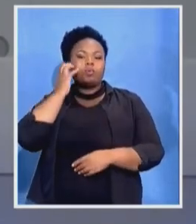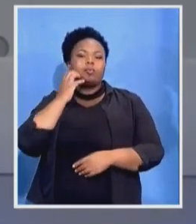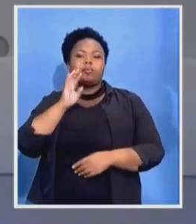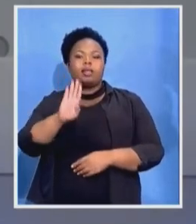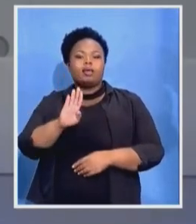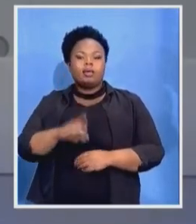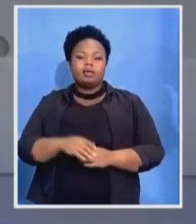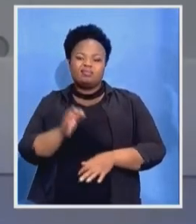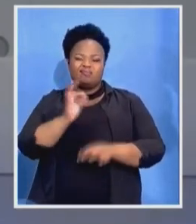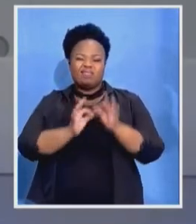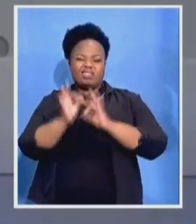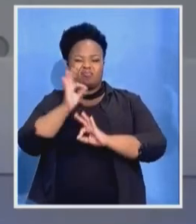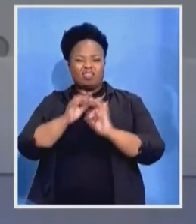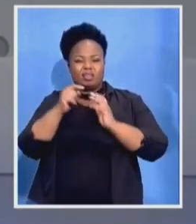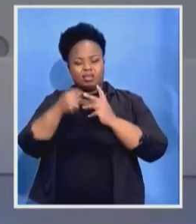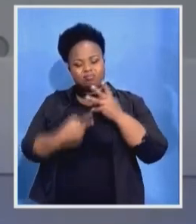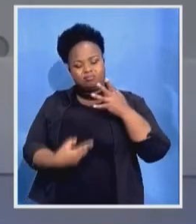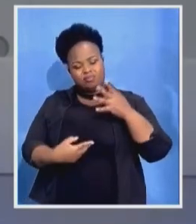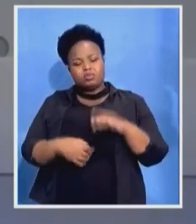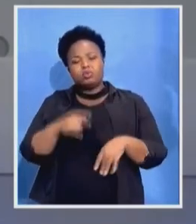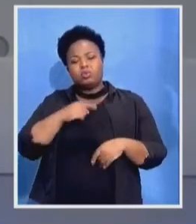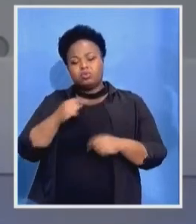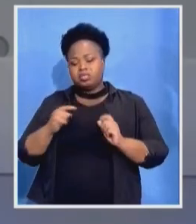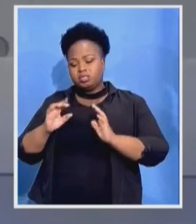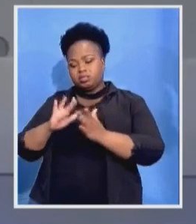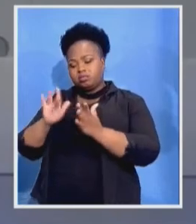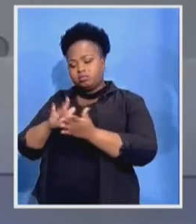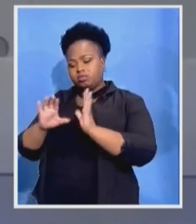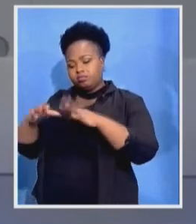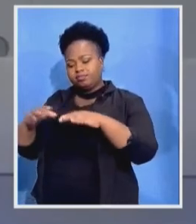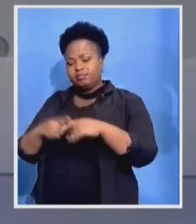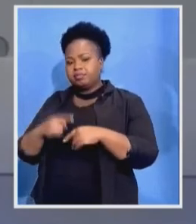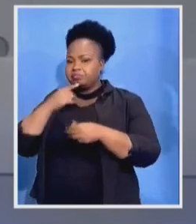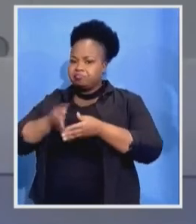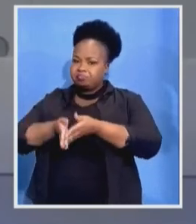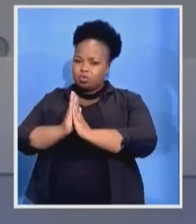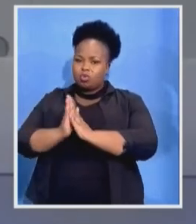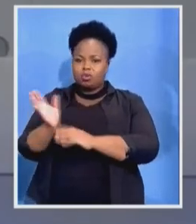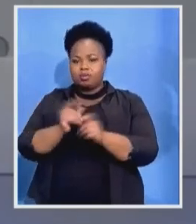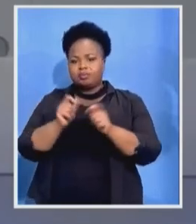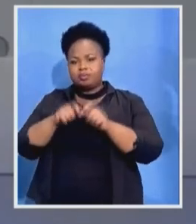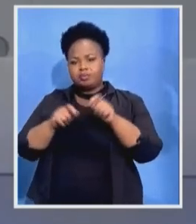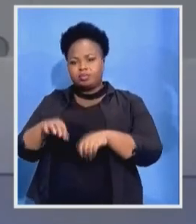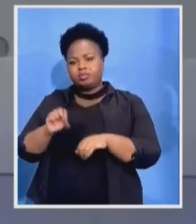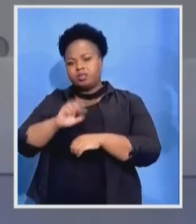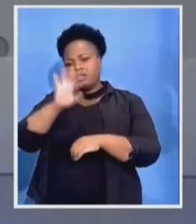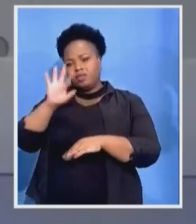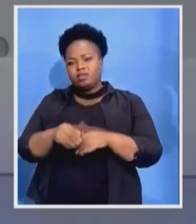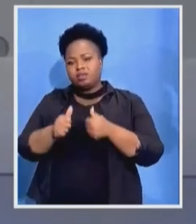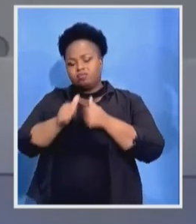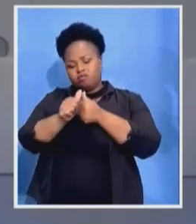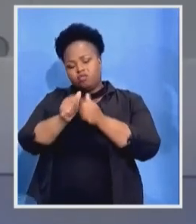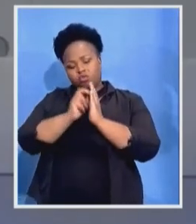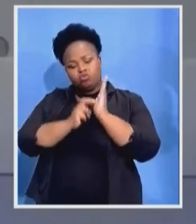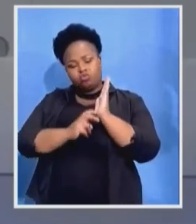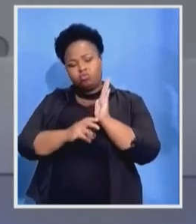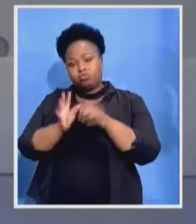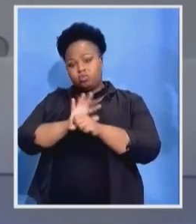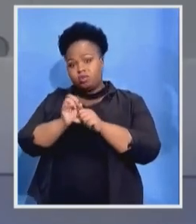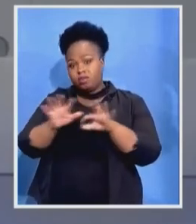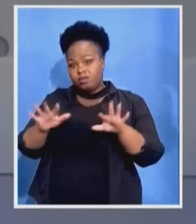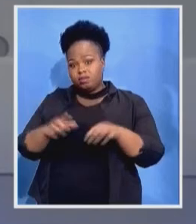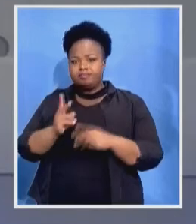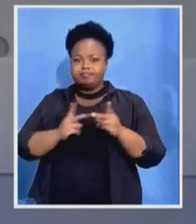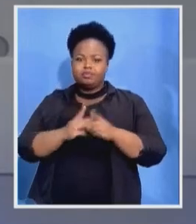Central Committee is urging all South Africans to comply with COVID-19 regulations. He also spoke about the lack of access to